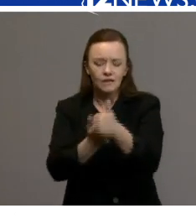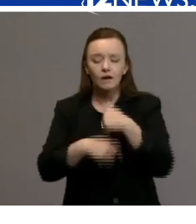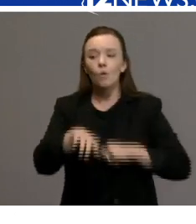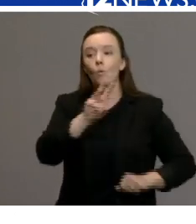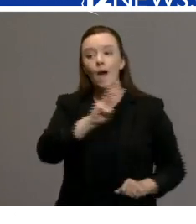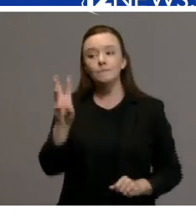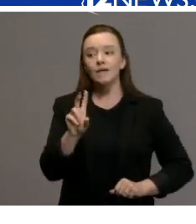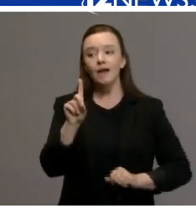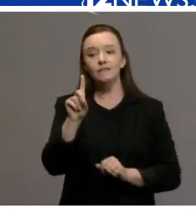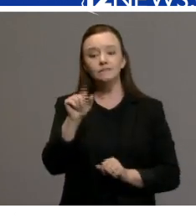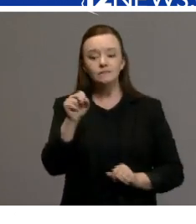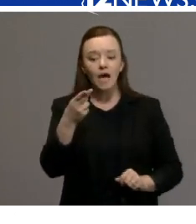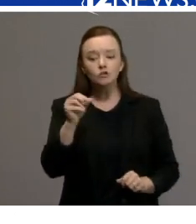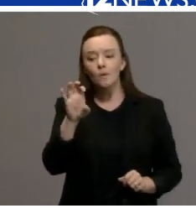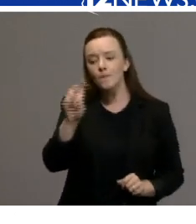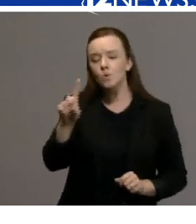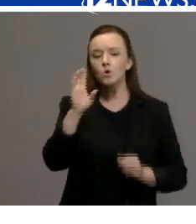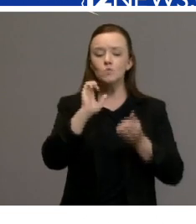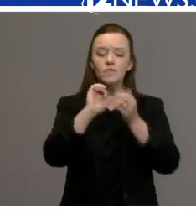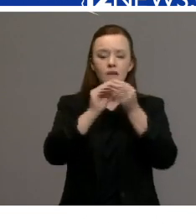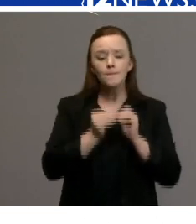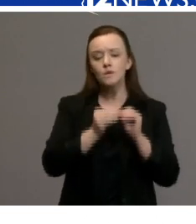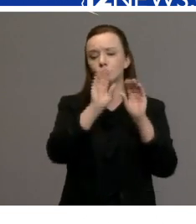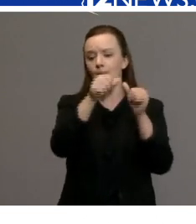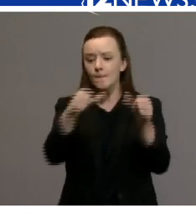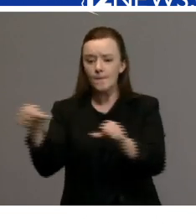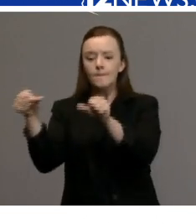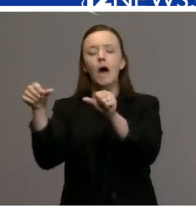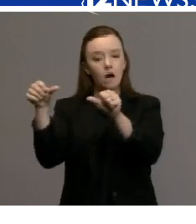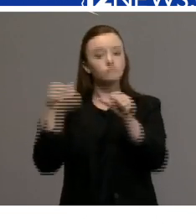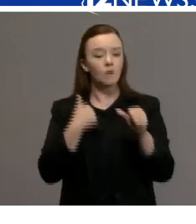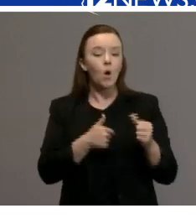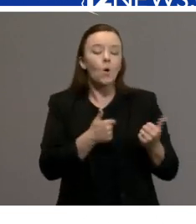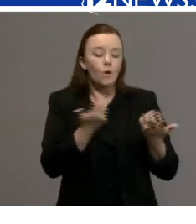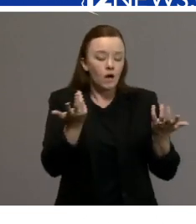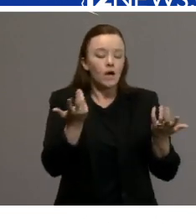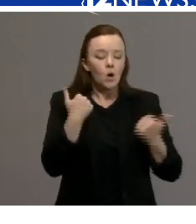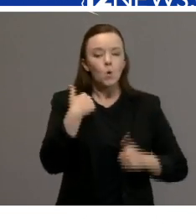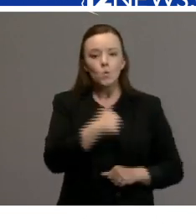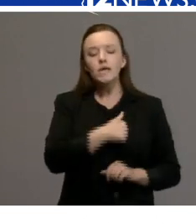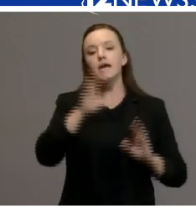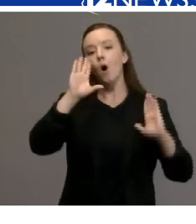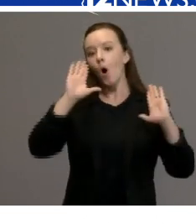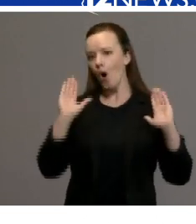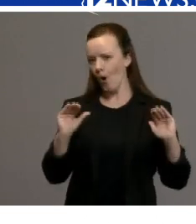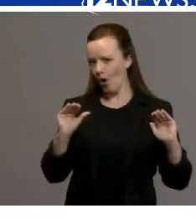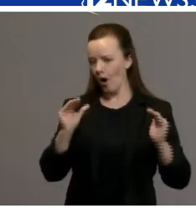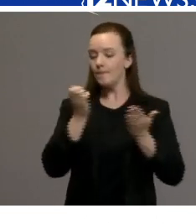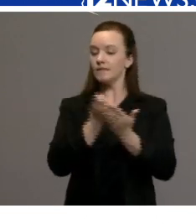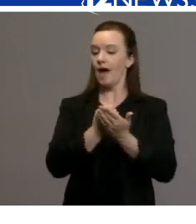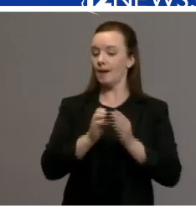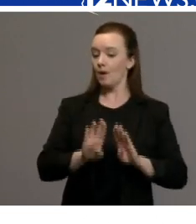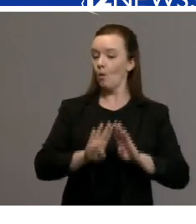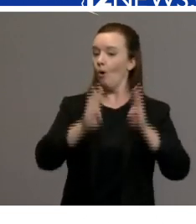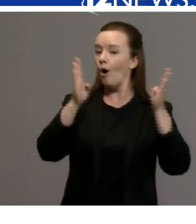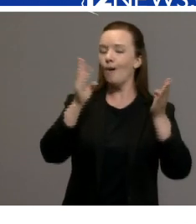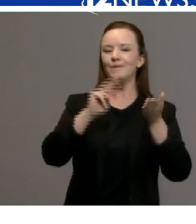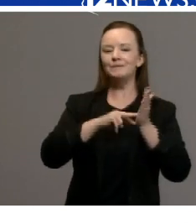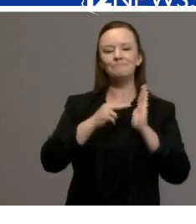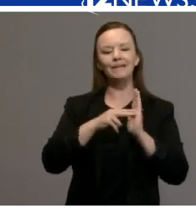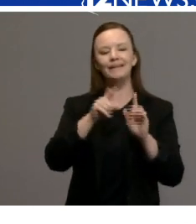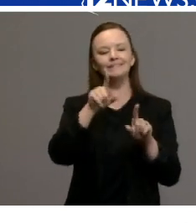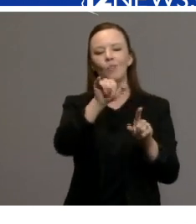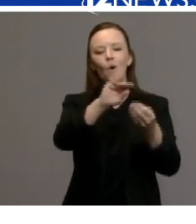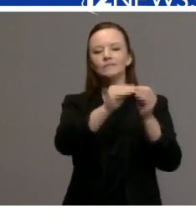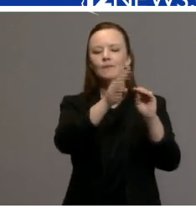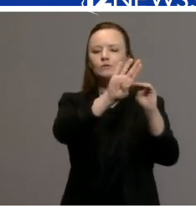our economy, we're going to be moving people off the unemployment rolls and onto the employment rolls. But we also look at this